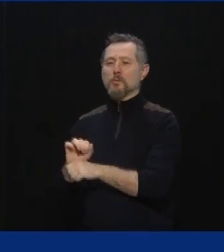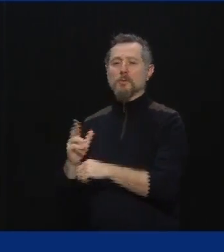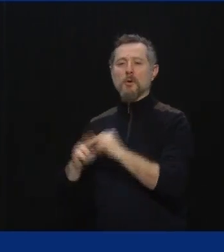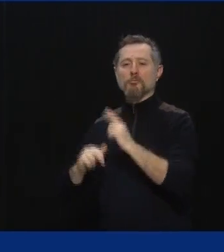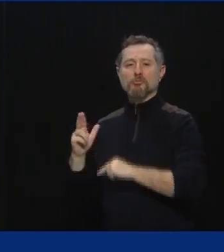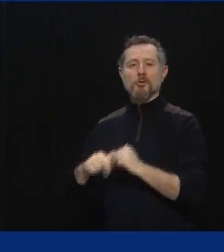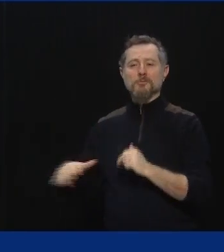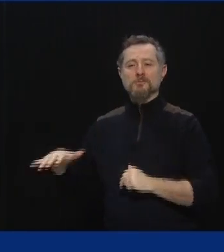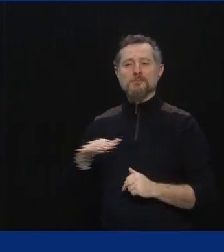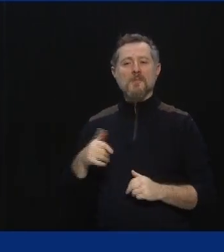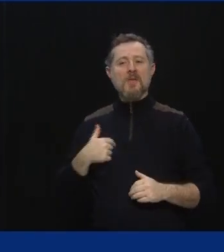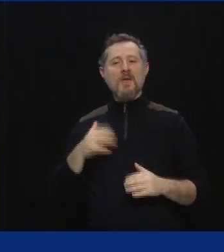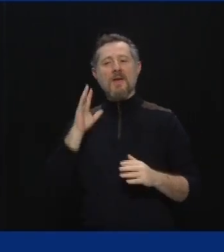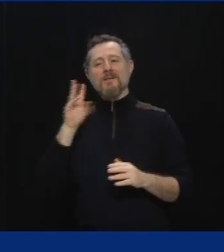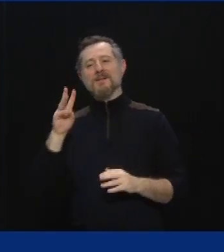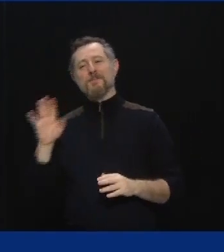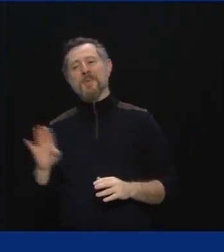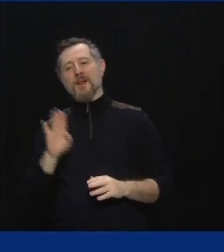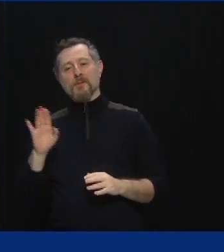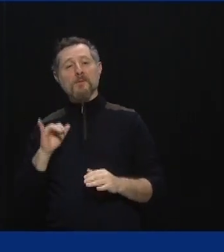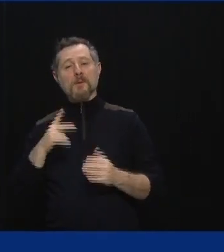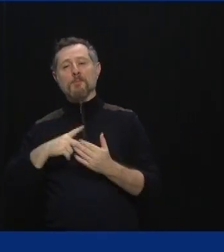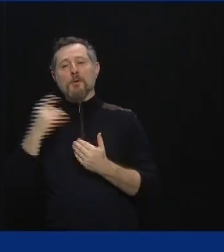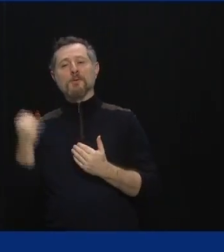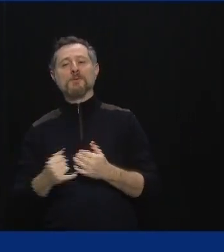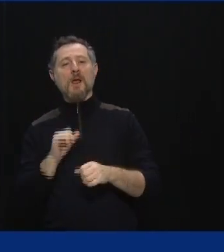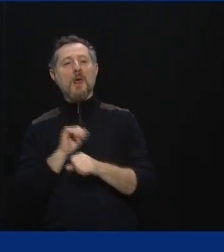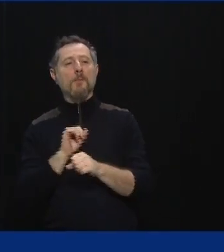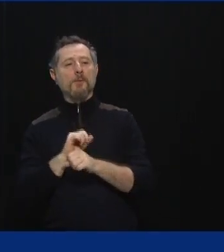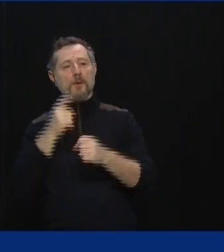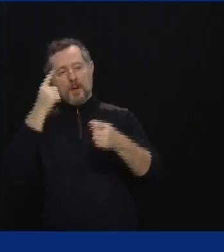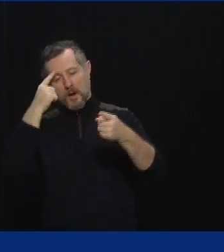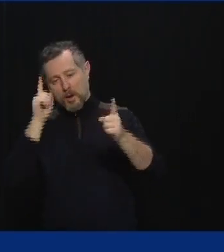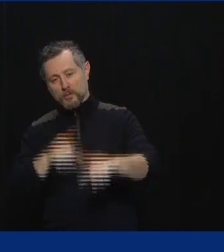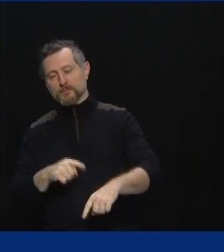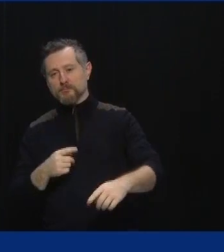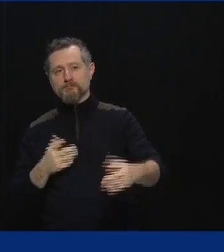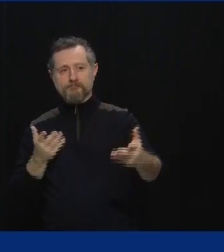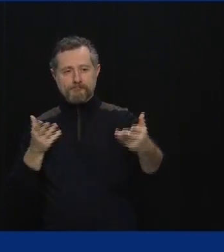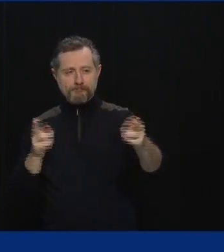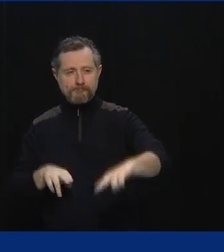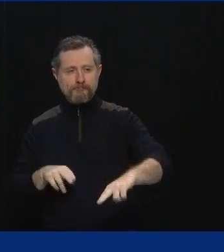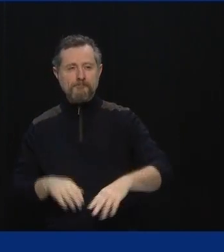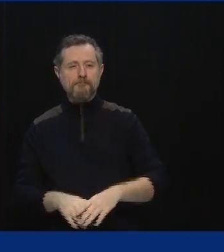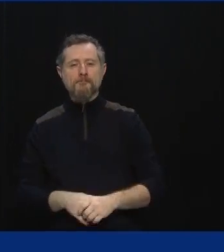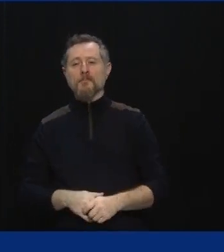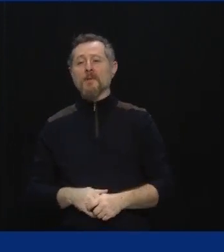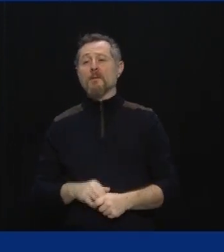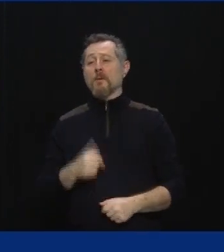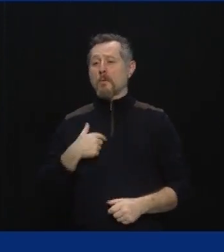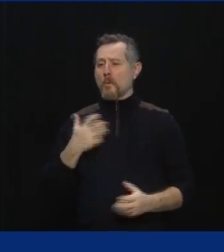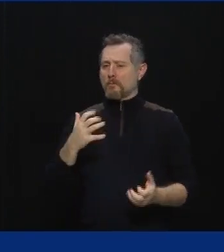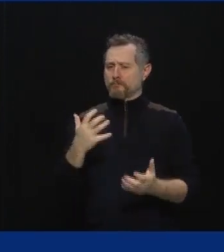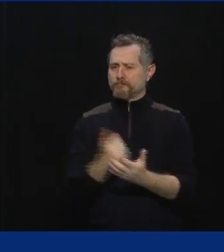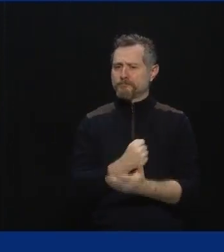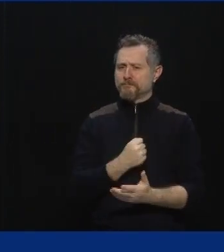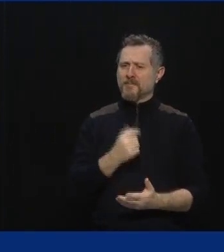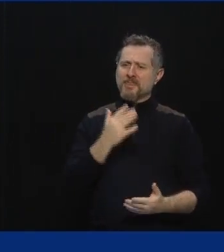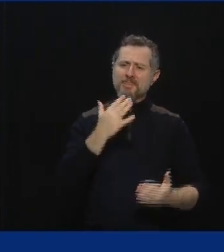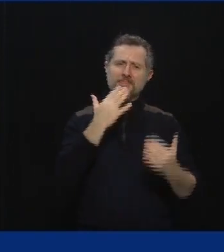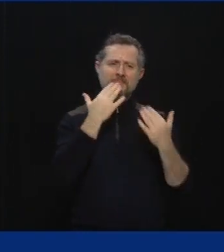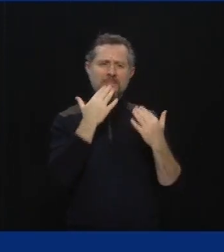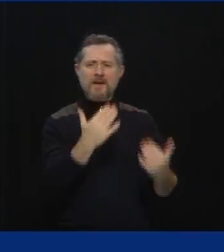project labor agreement covering every single terminal project at the airport. And I want to take this opportunity to thank